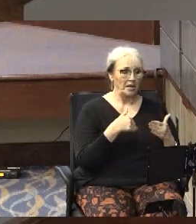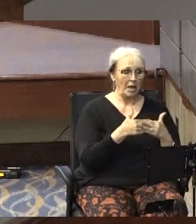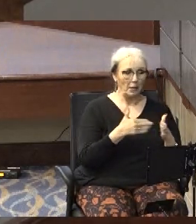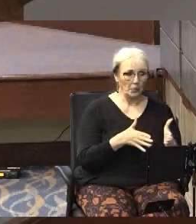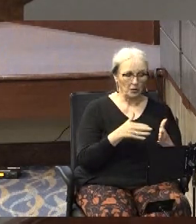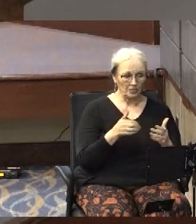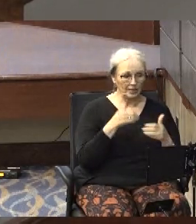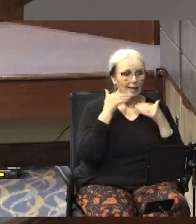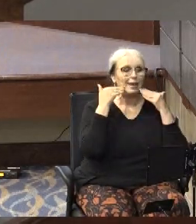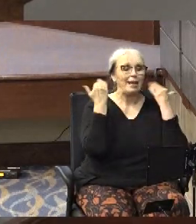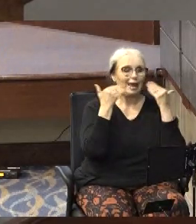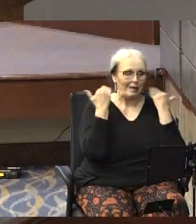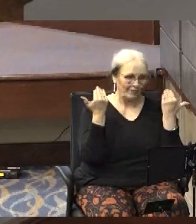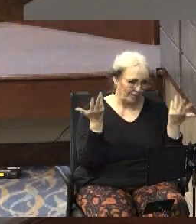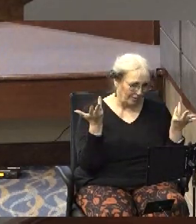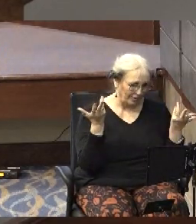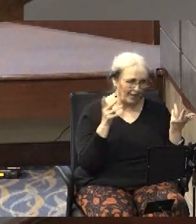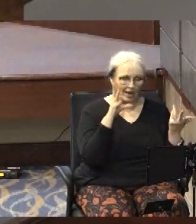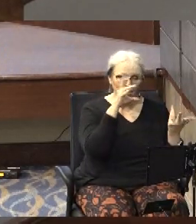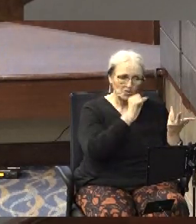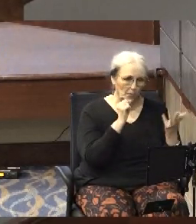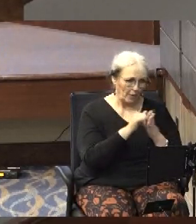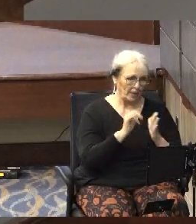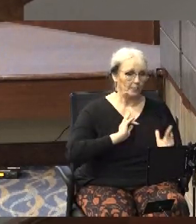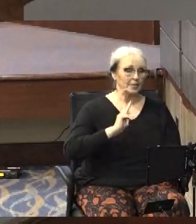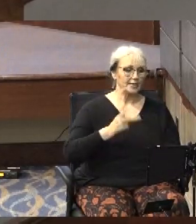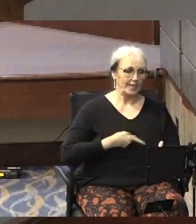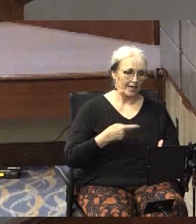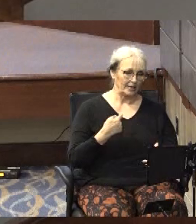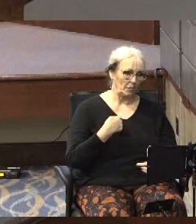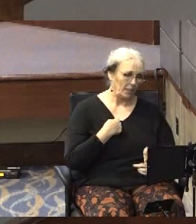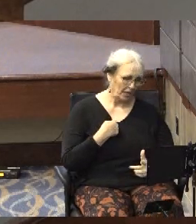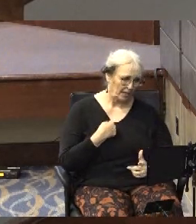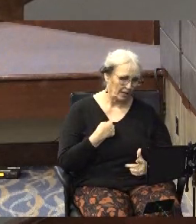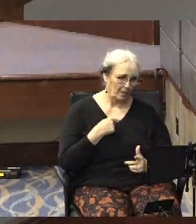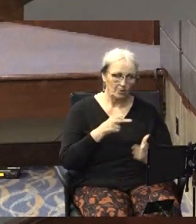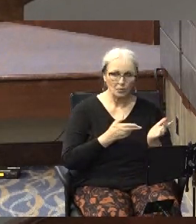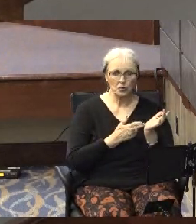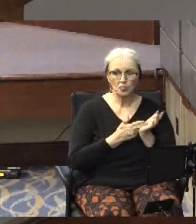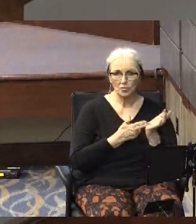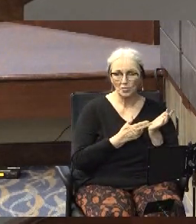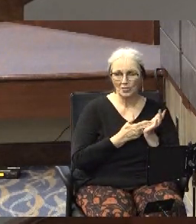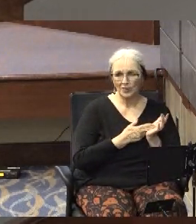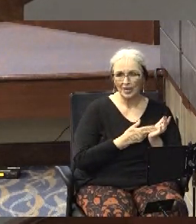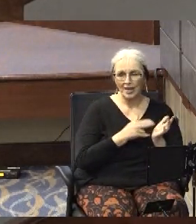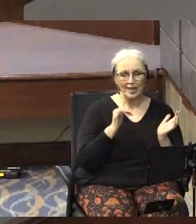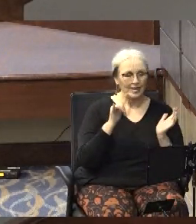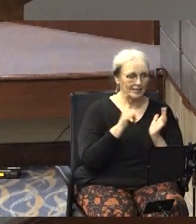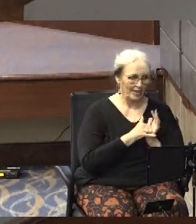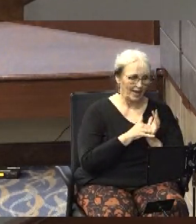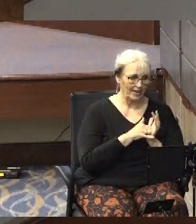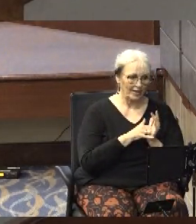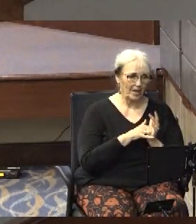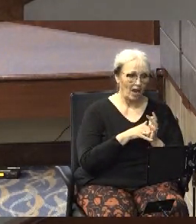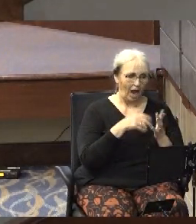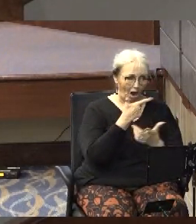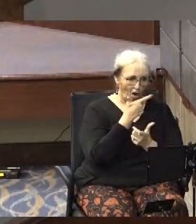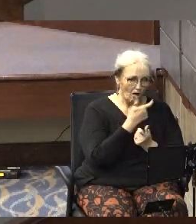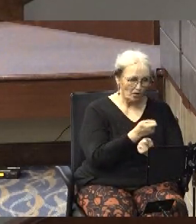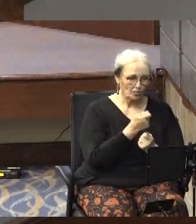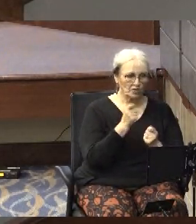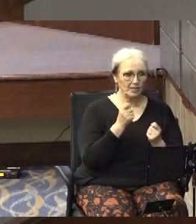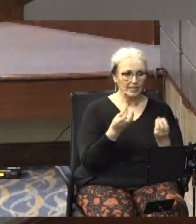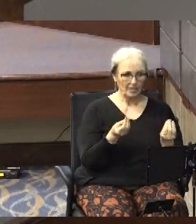they would presume. I'm sorry. It upsets me. The truth of the matter is our interest in that